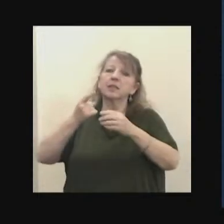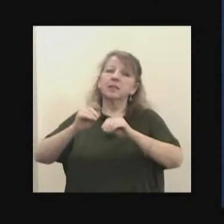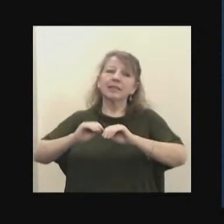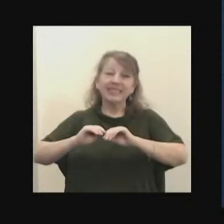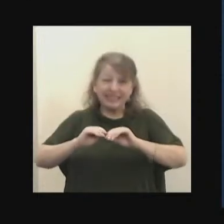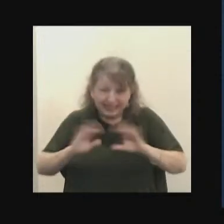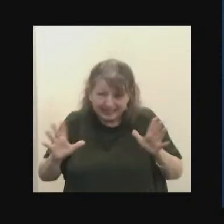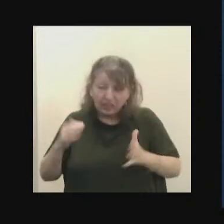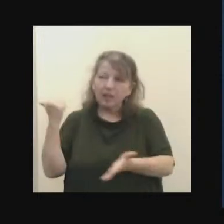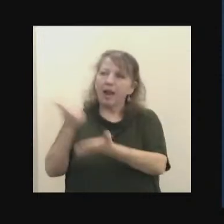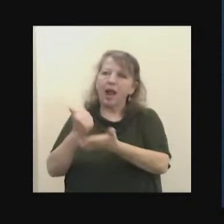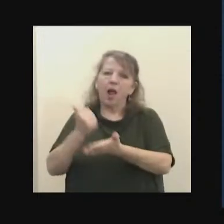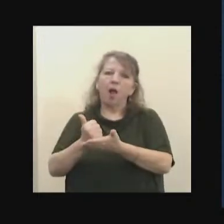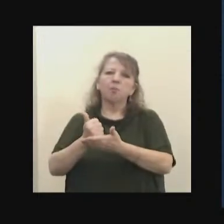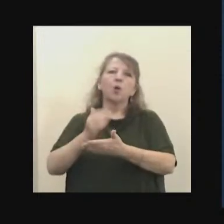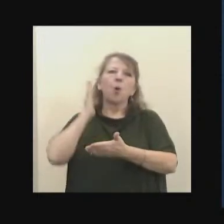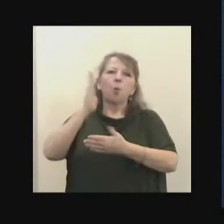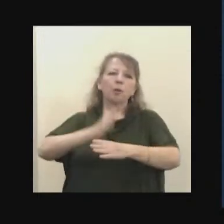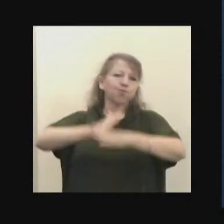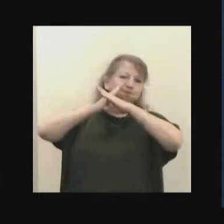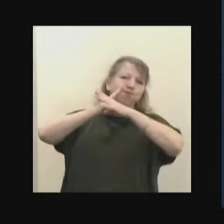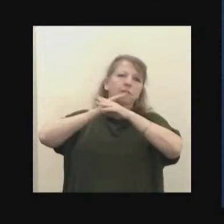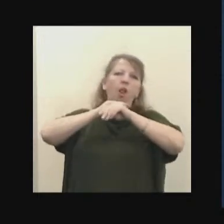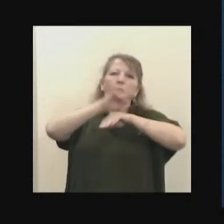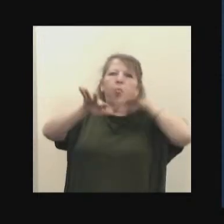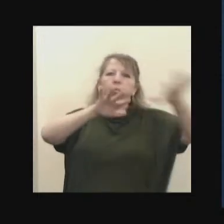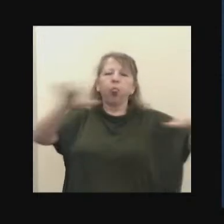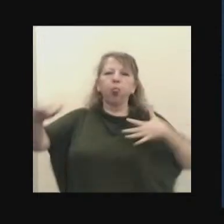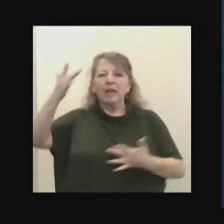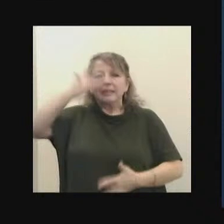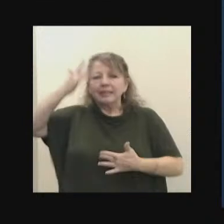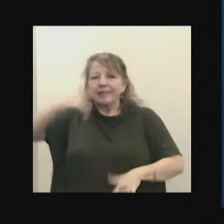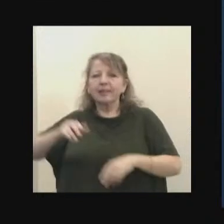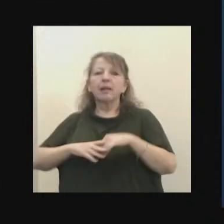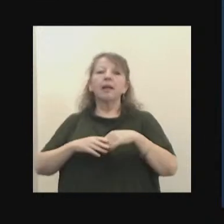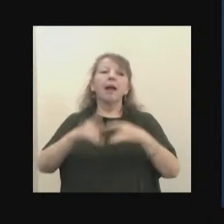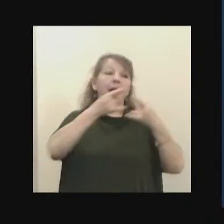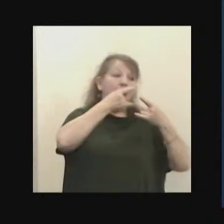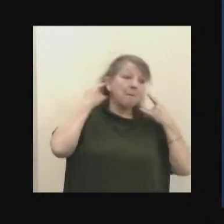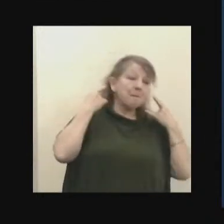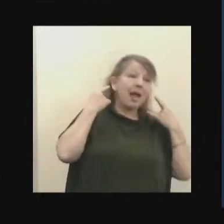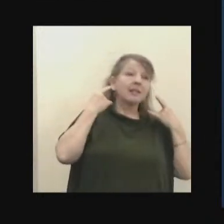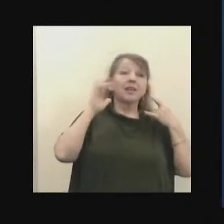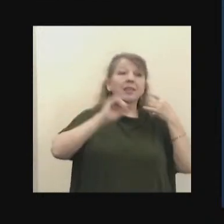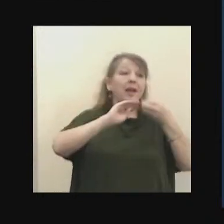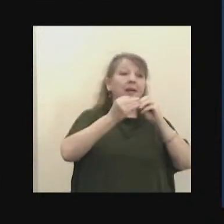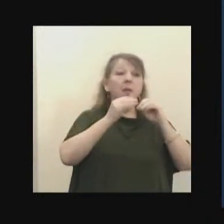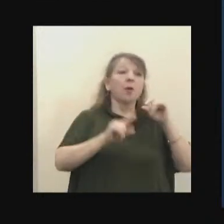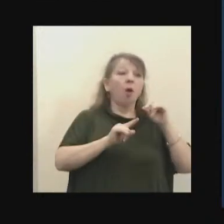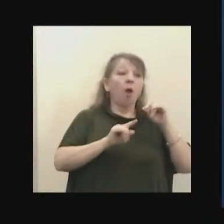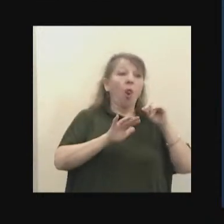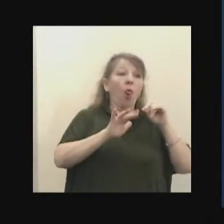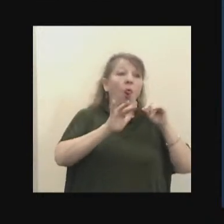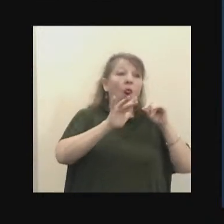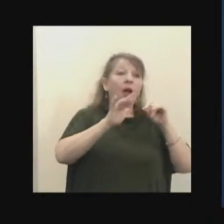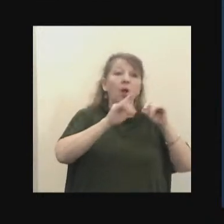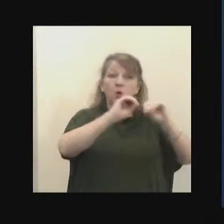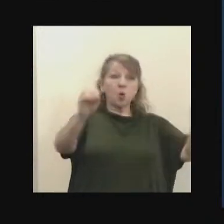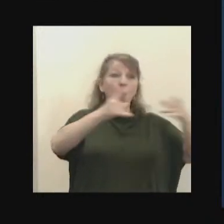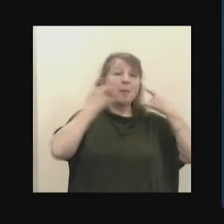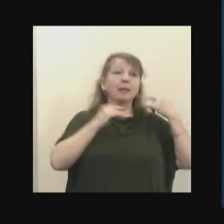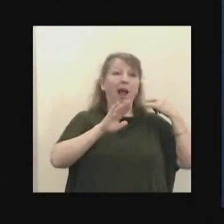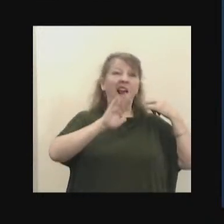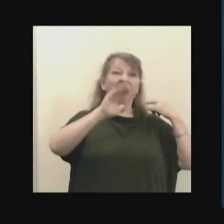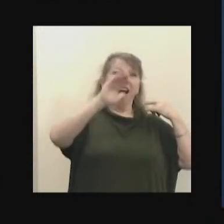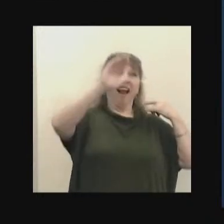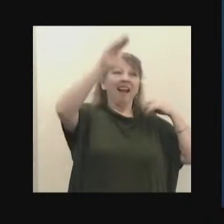COVID-19 transmissions, and masking will change around our hospital census and open up beds so that people with illnesses